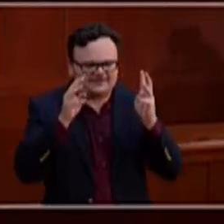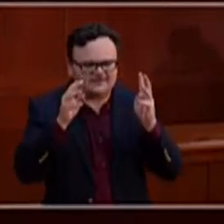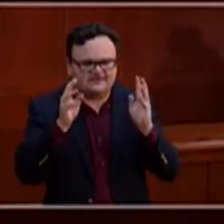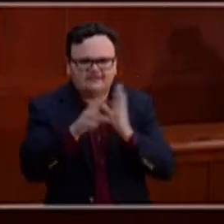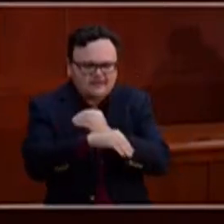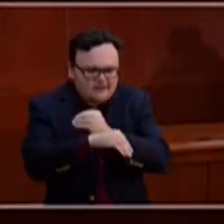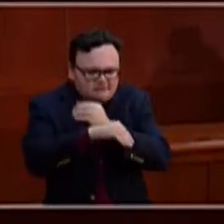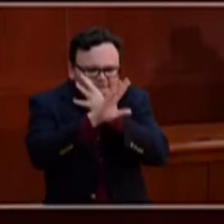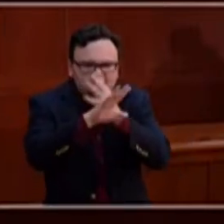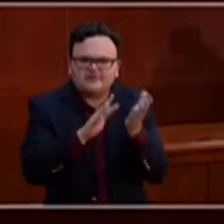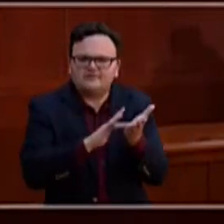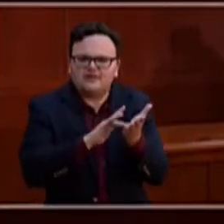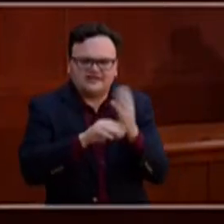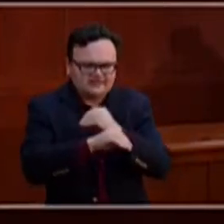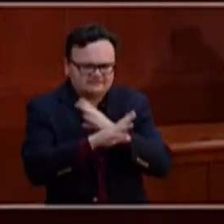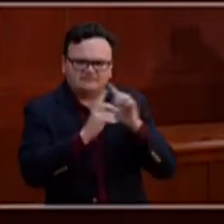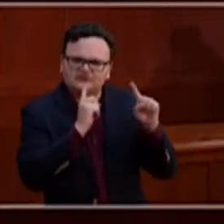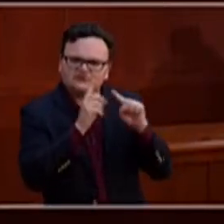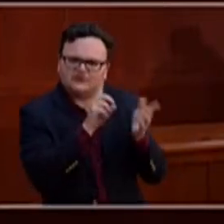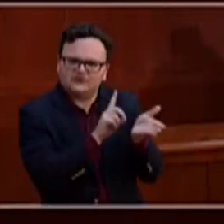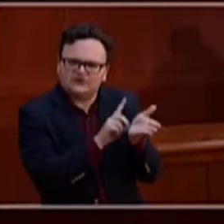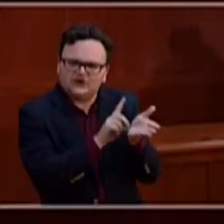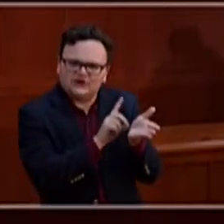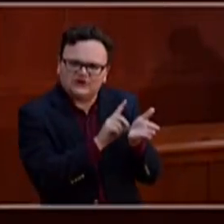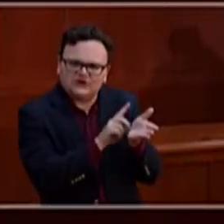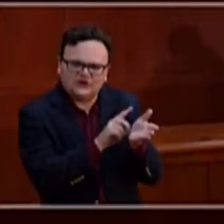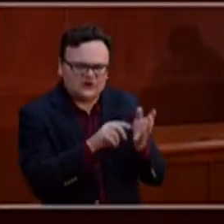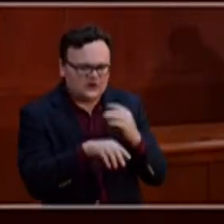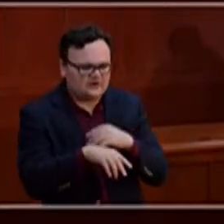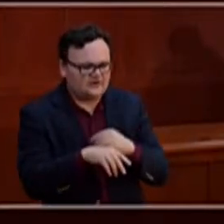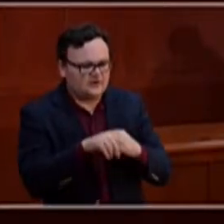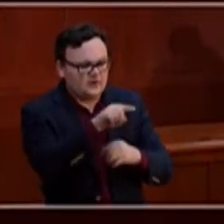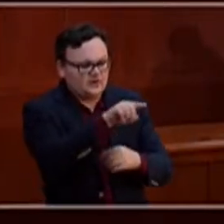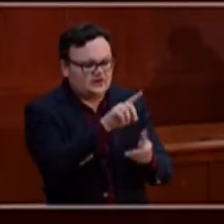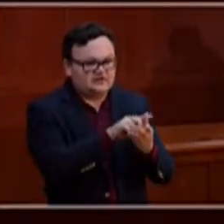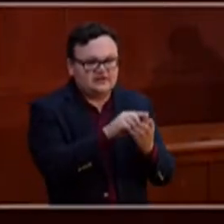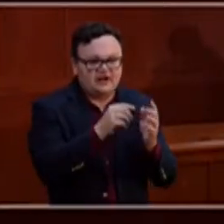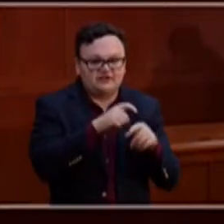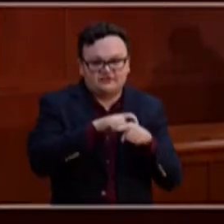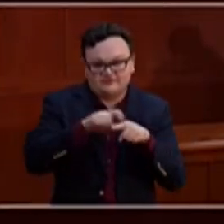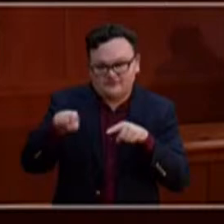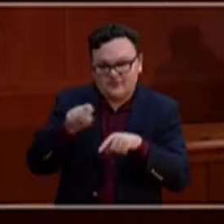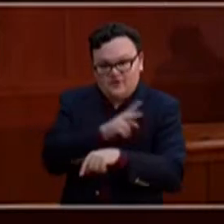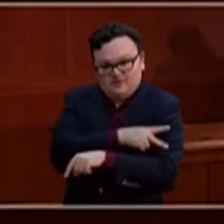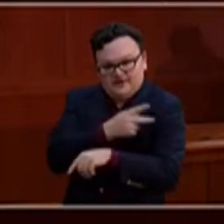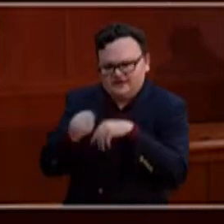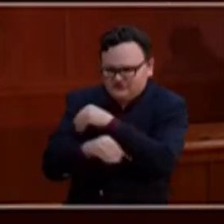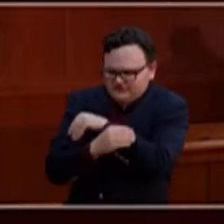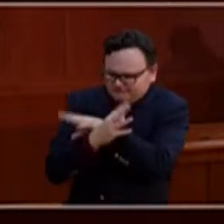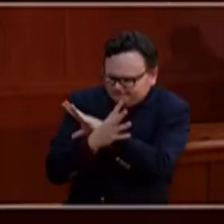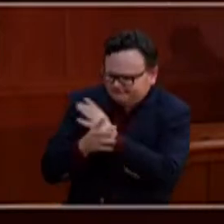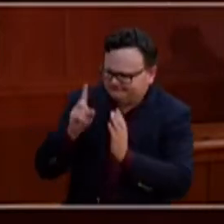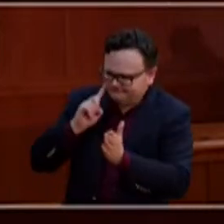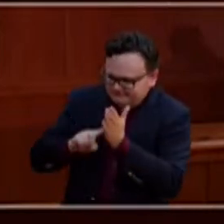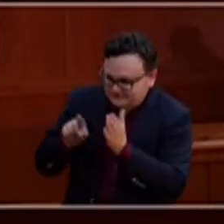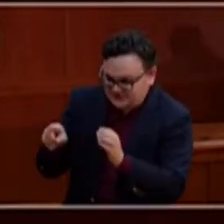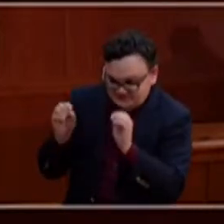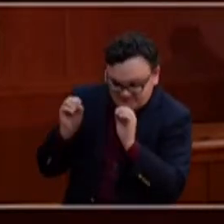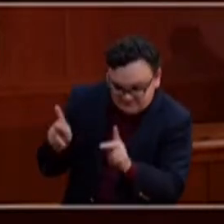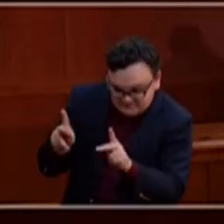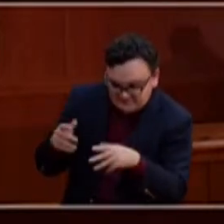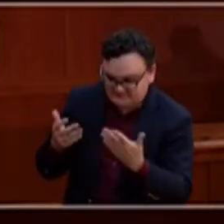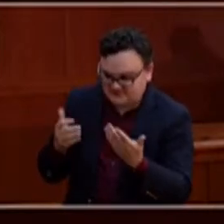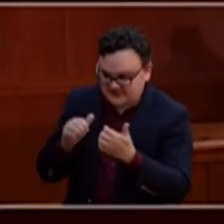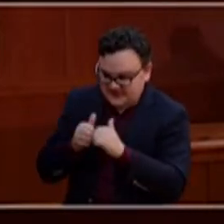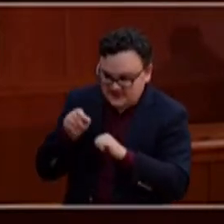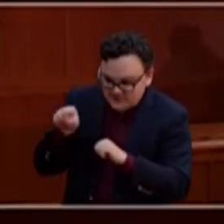and the expansion of telehealth and telemonitoring, obviously to support individuals with COVID. We have many, many